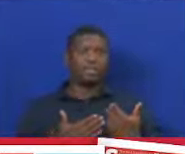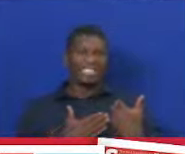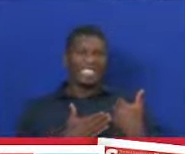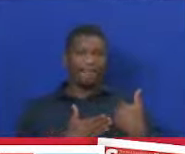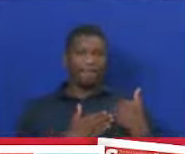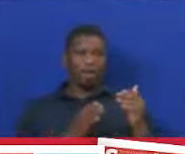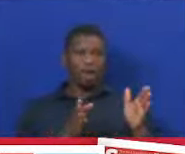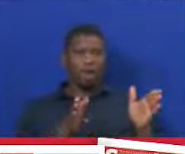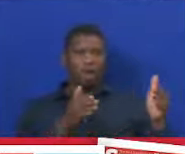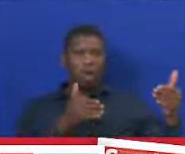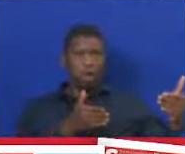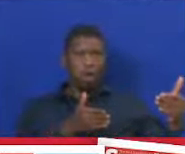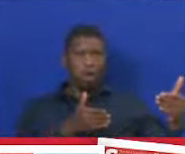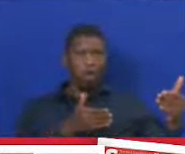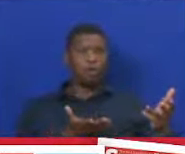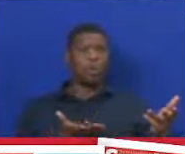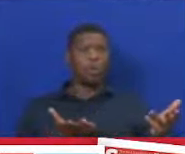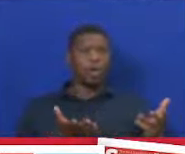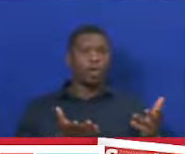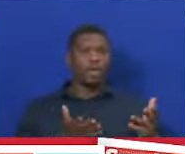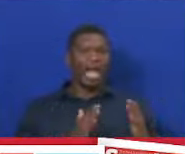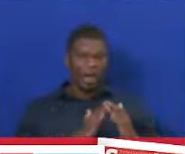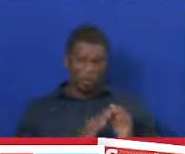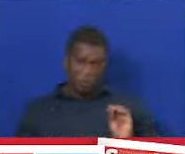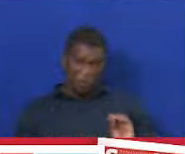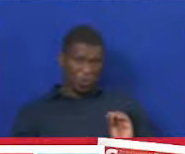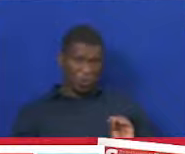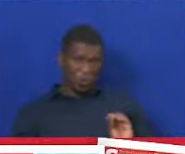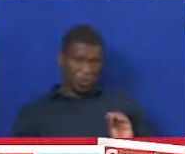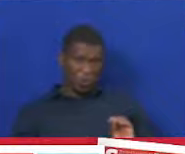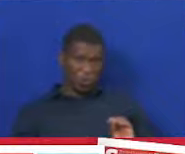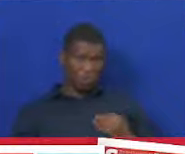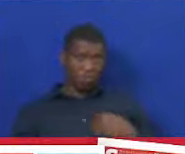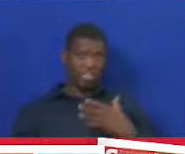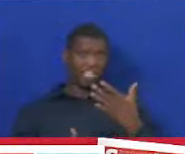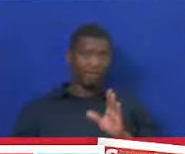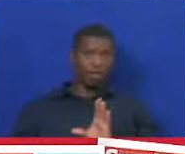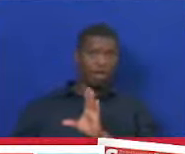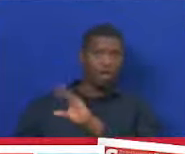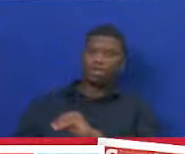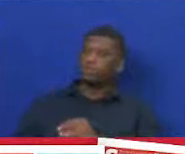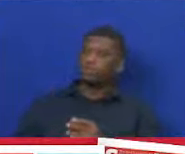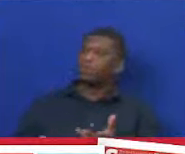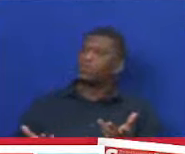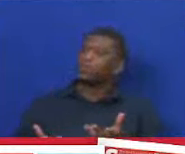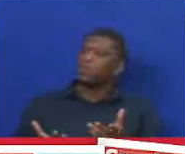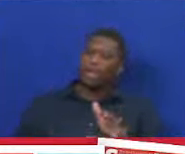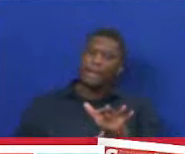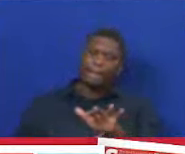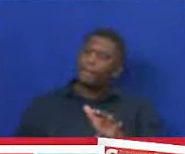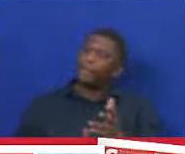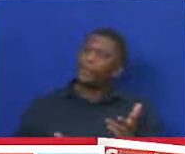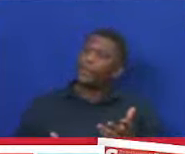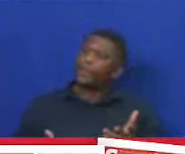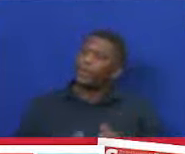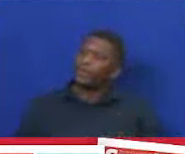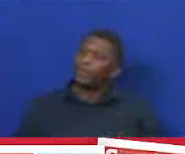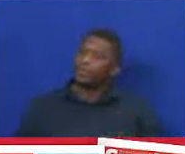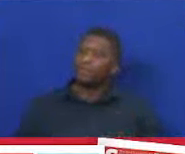within the house, and I asked him to point me as to where the safe is, but unfortunately he